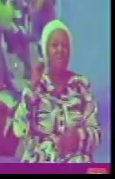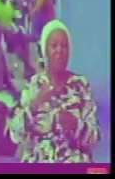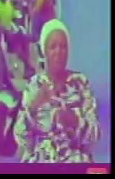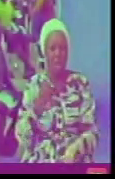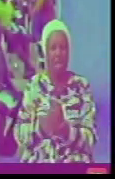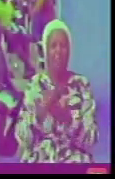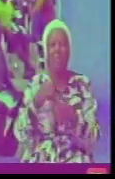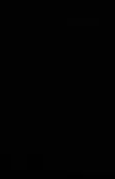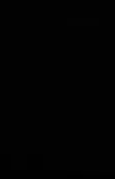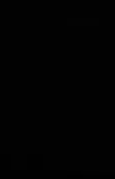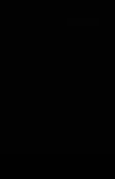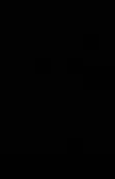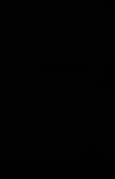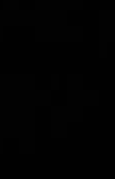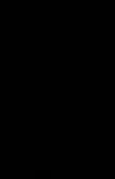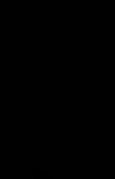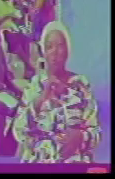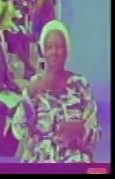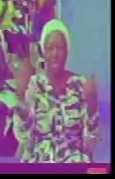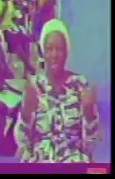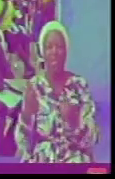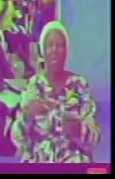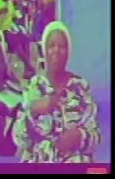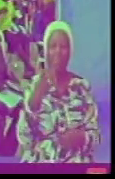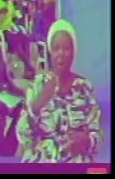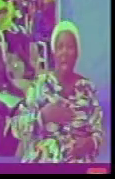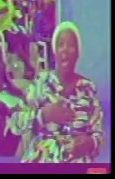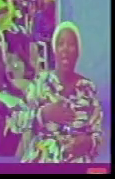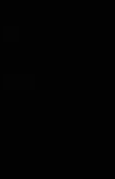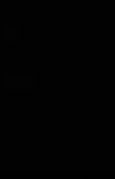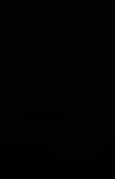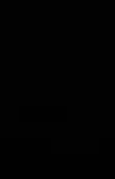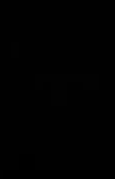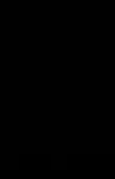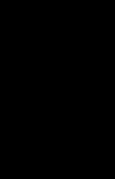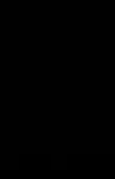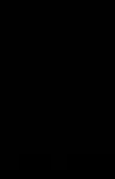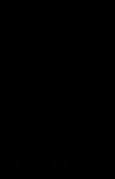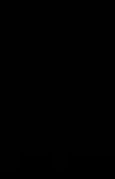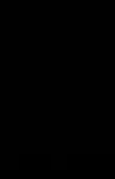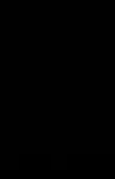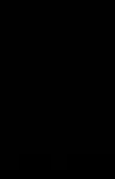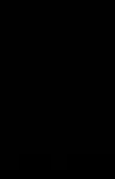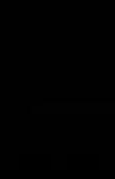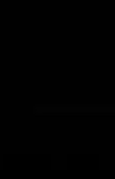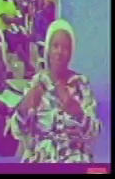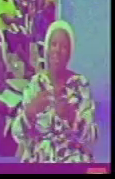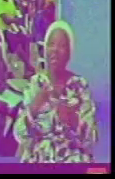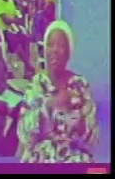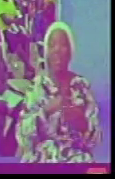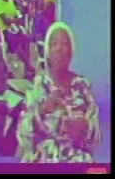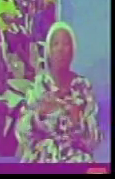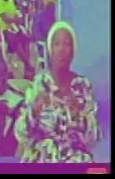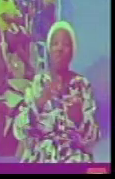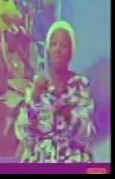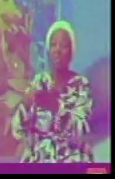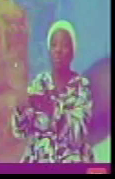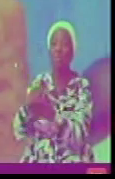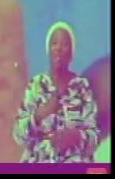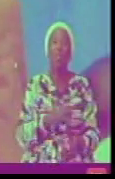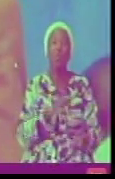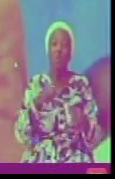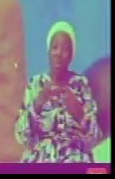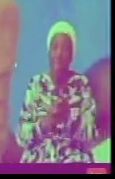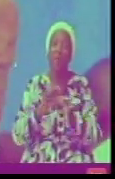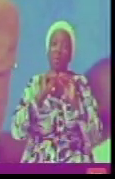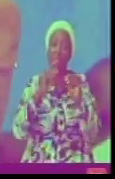husband did this. And then to retaliate and teach him a lesson that people. That's why I